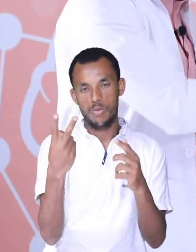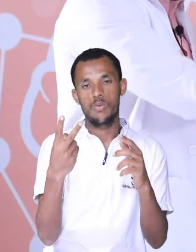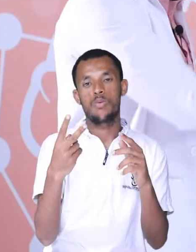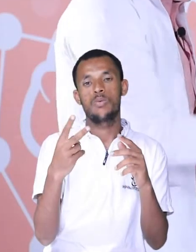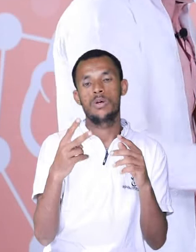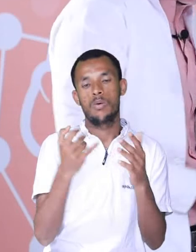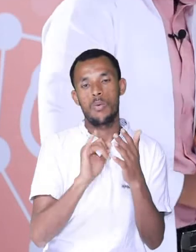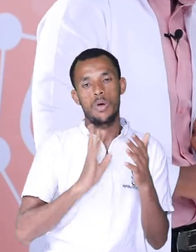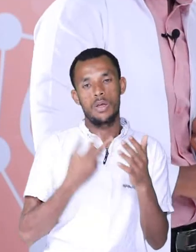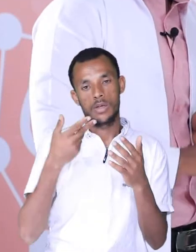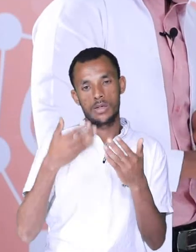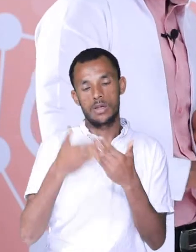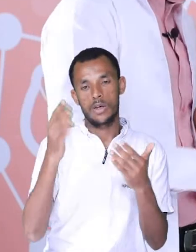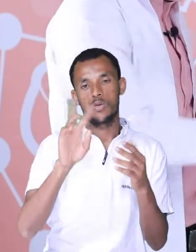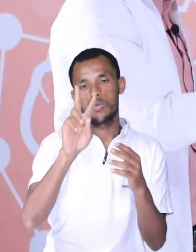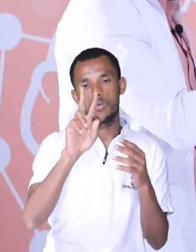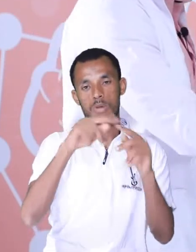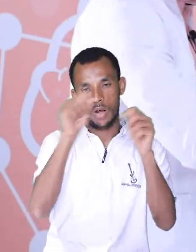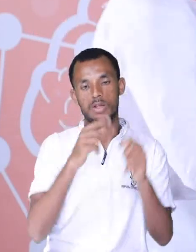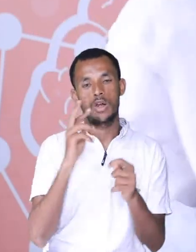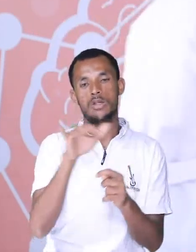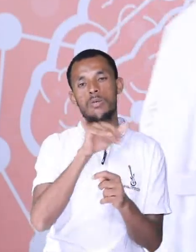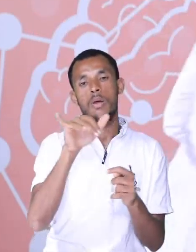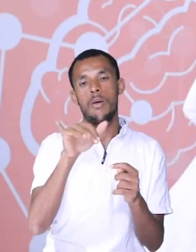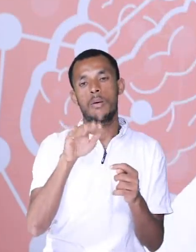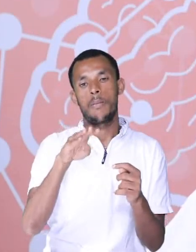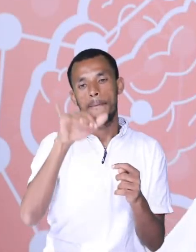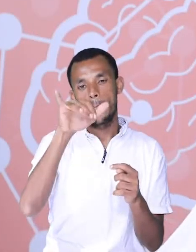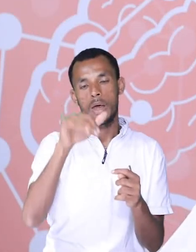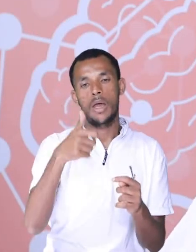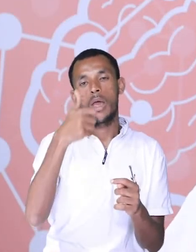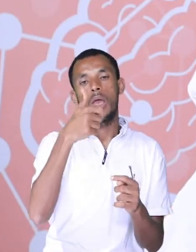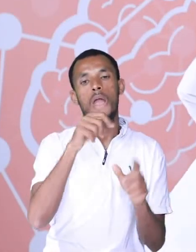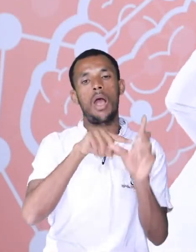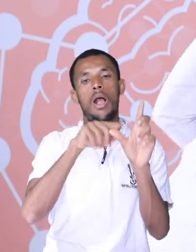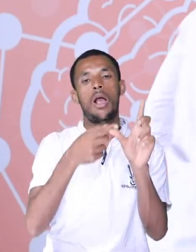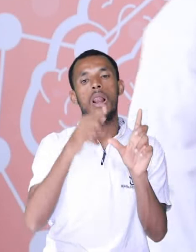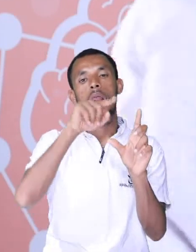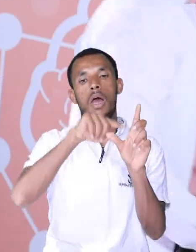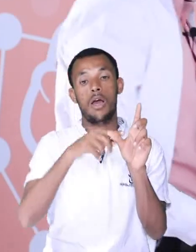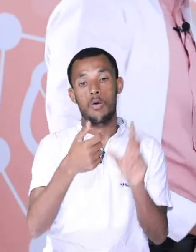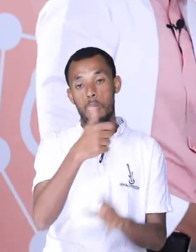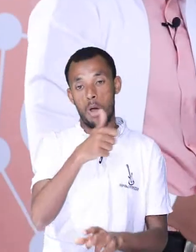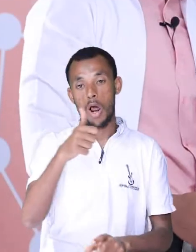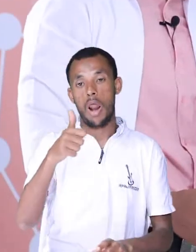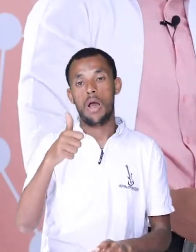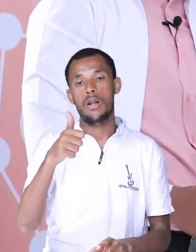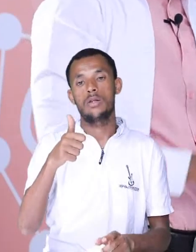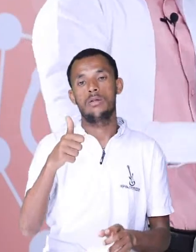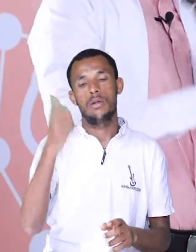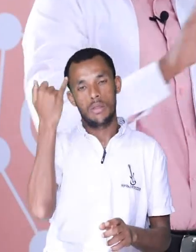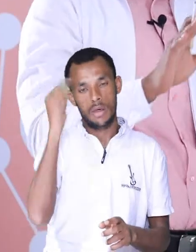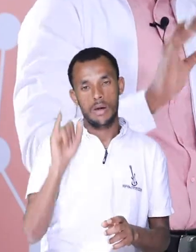say simply the two triangles are similar by angle similarity